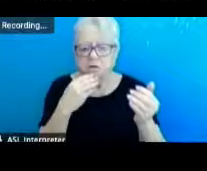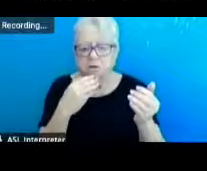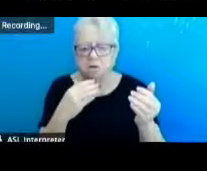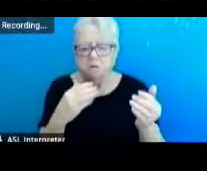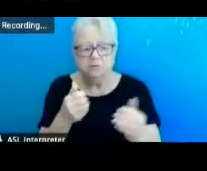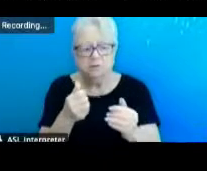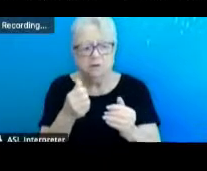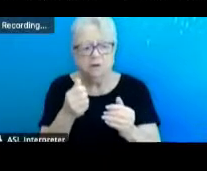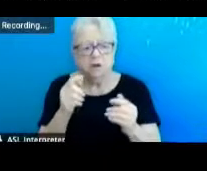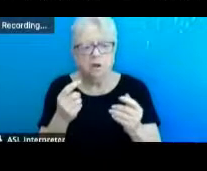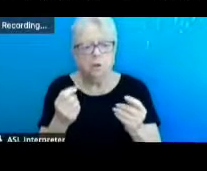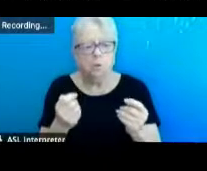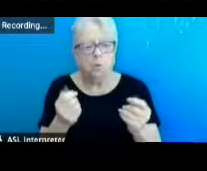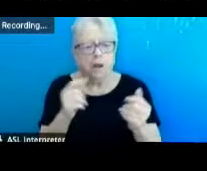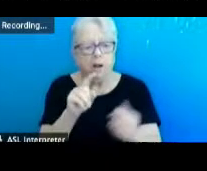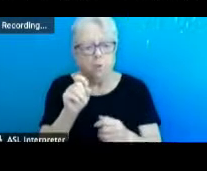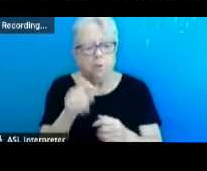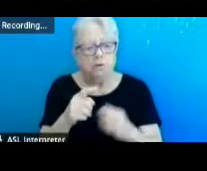question about